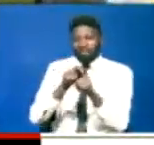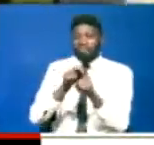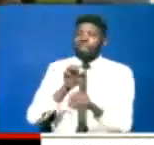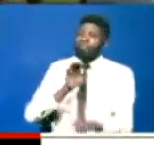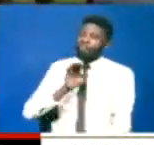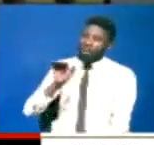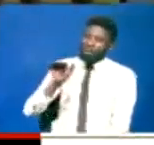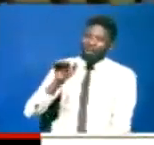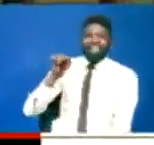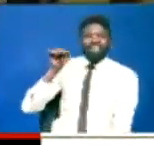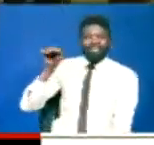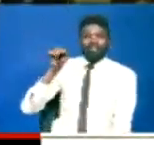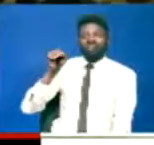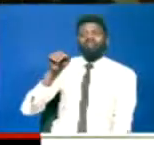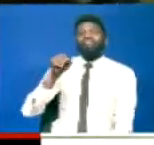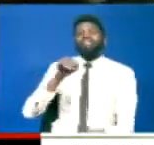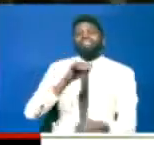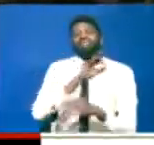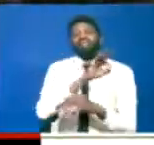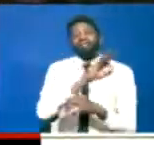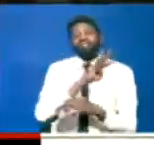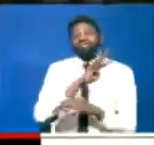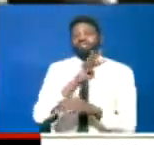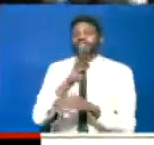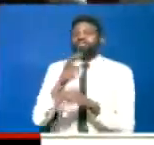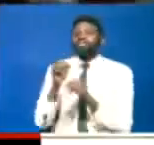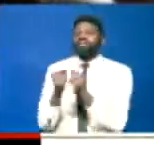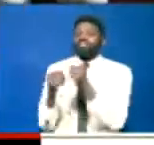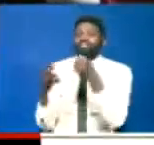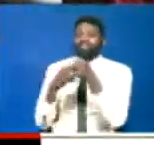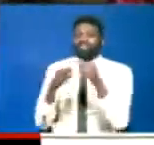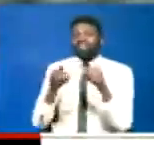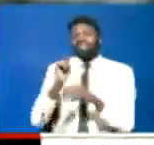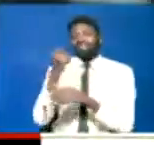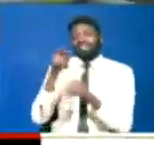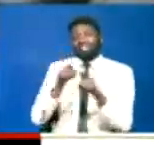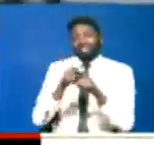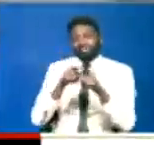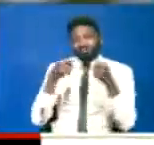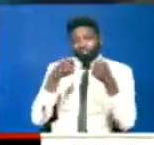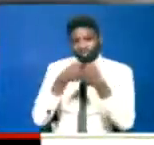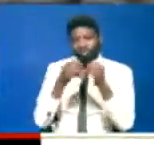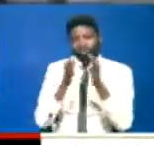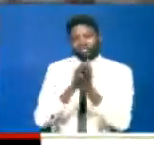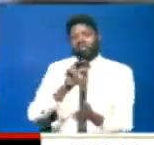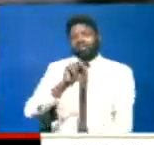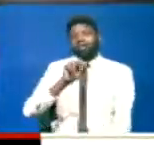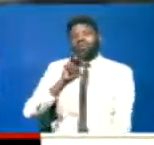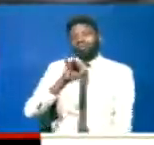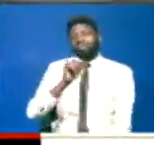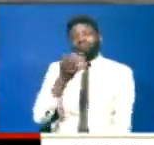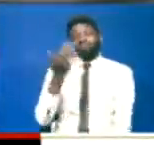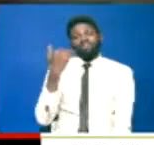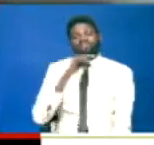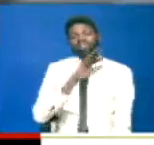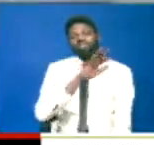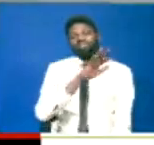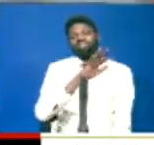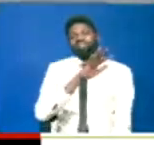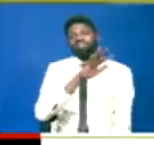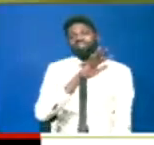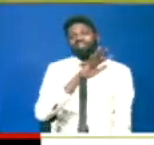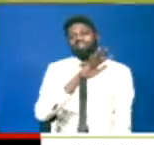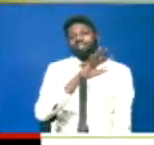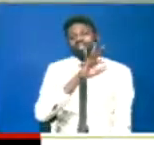Namibia met in 2018, fighting for a place at the 2019 Rugby World Cup, with Namibia emerging 53-28 winners at home.